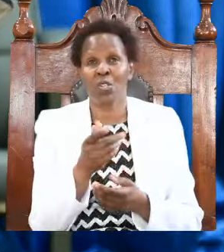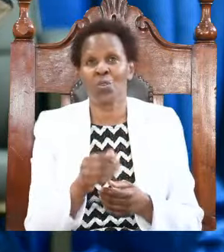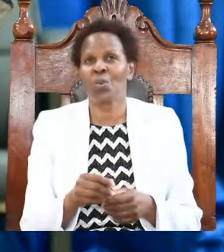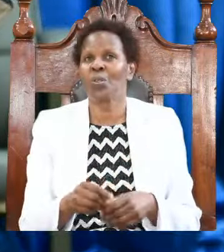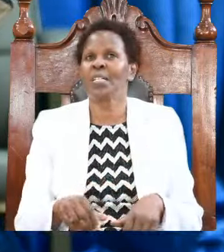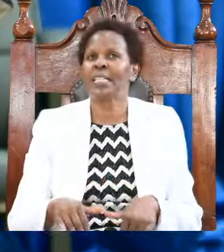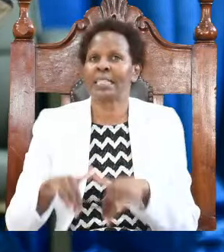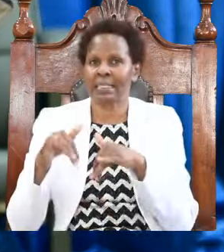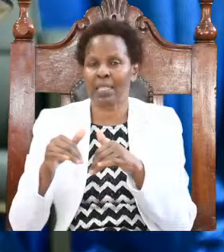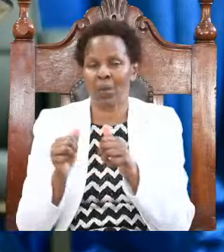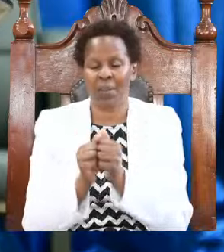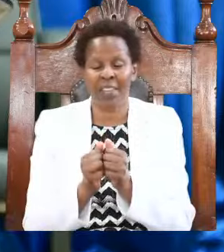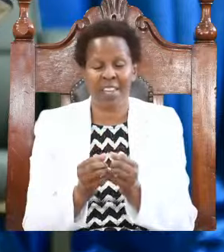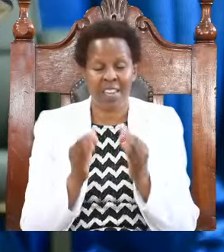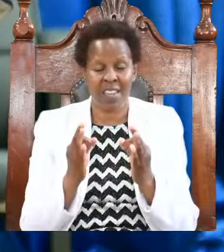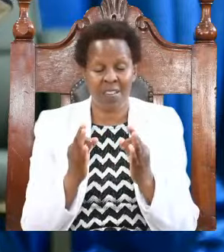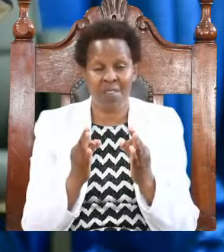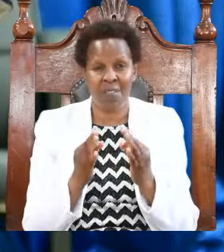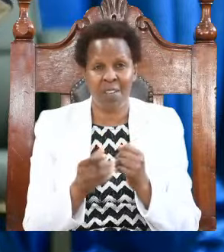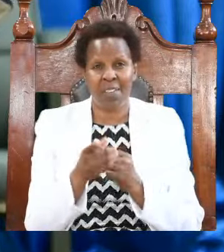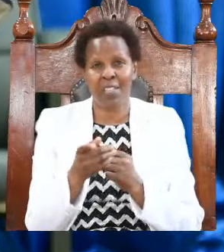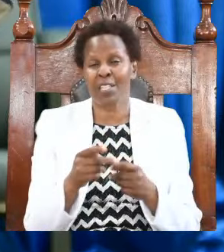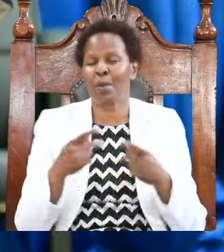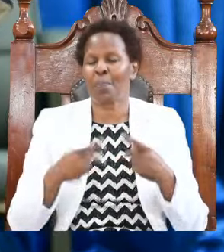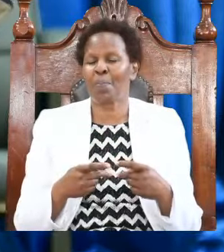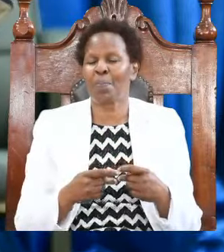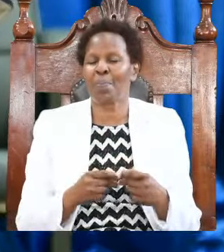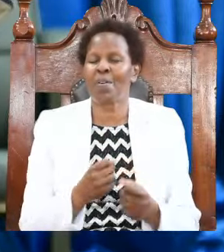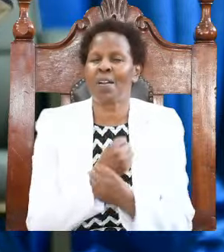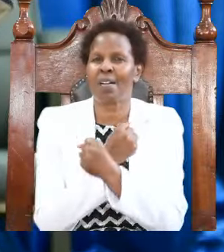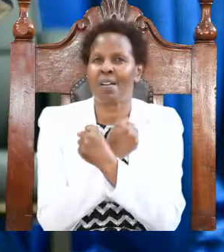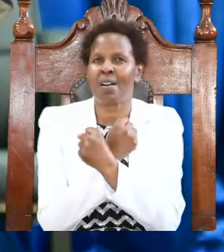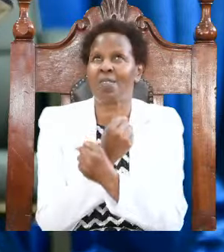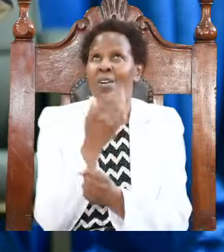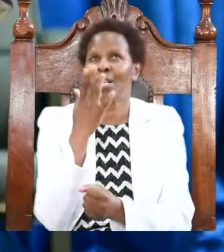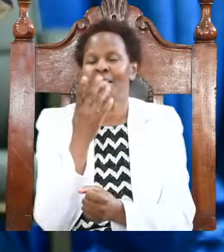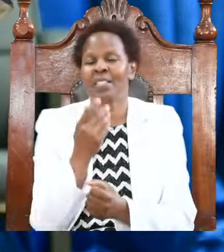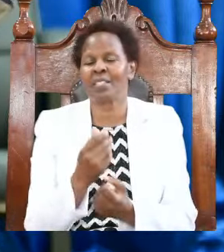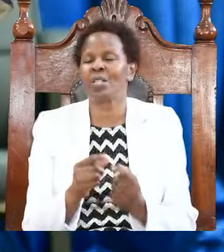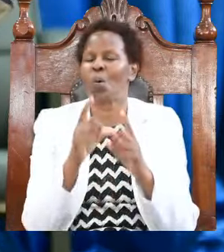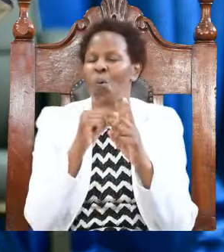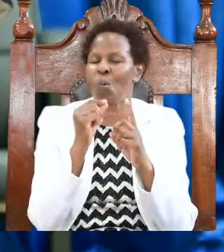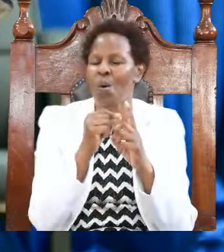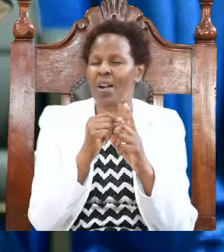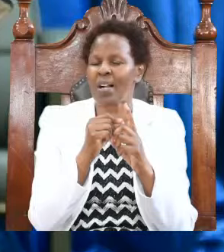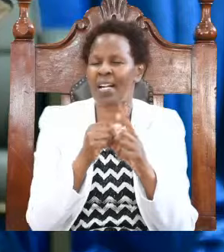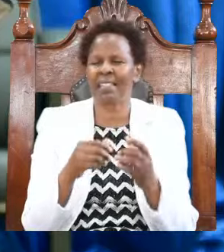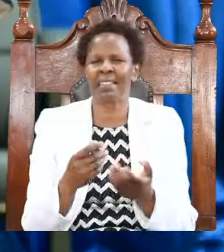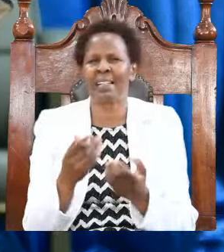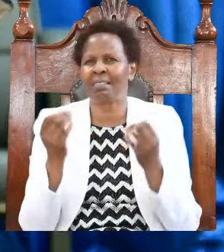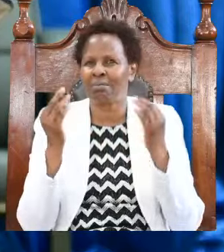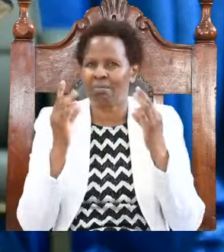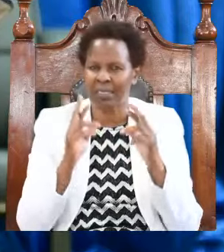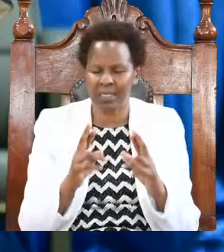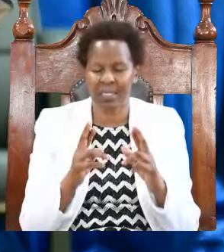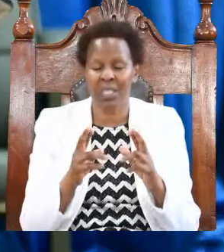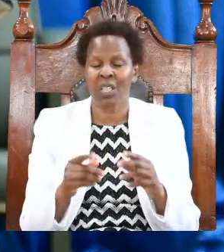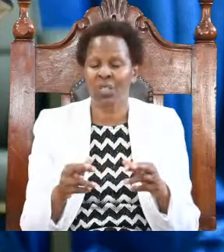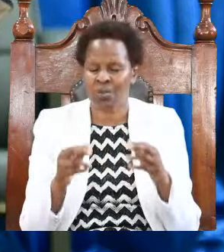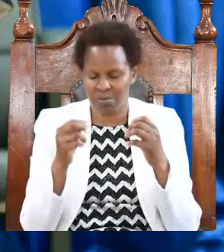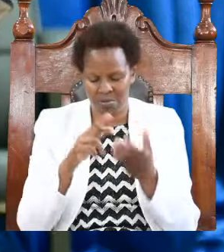those people are passionate about the things of God, if they are people who are keen to study the word, if they are